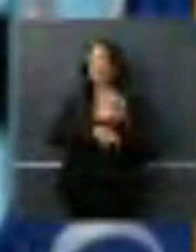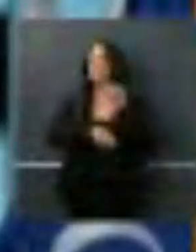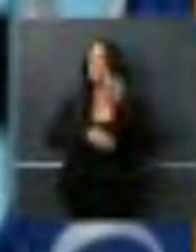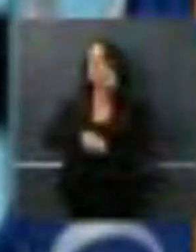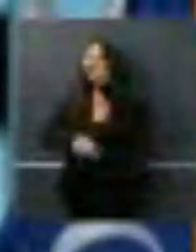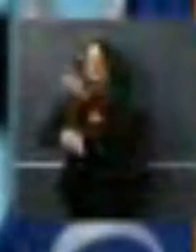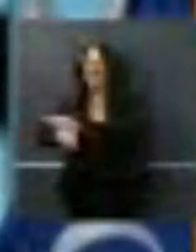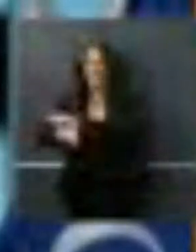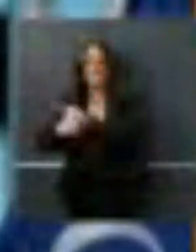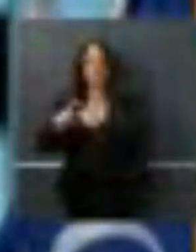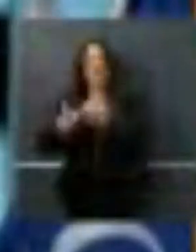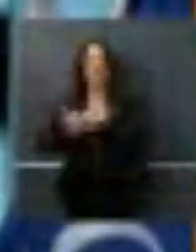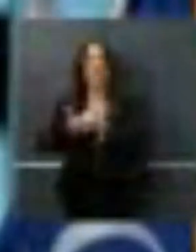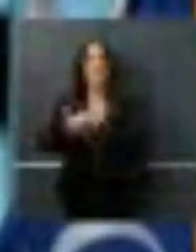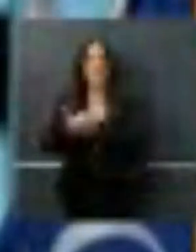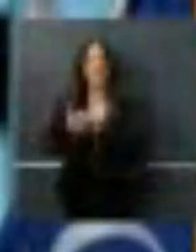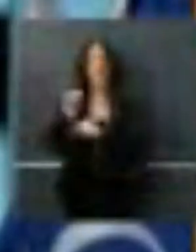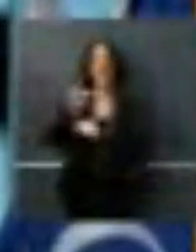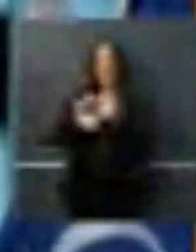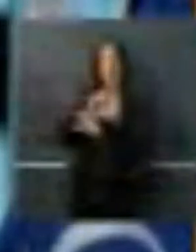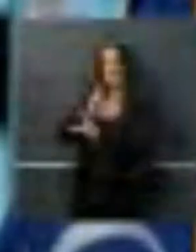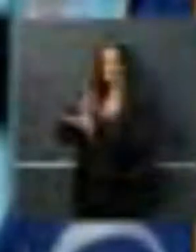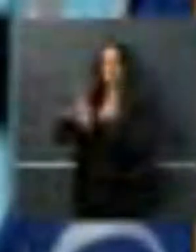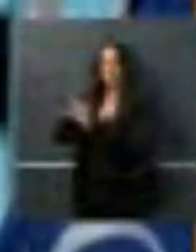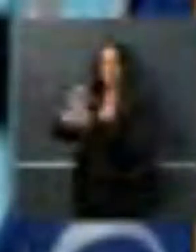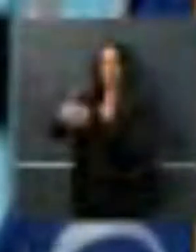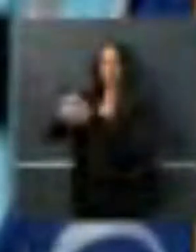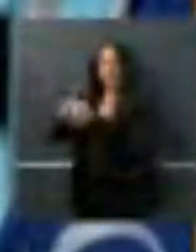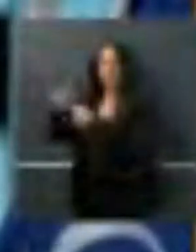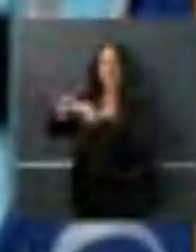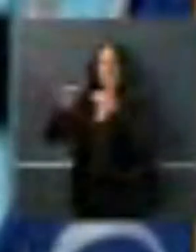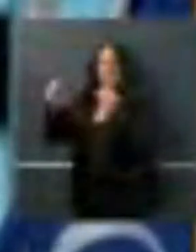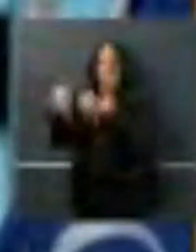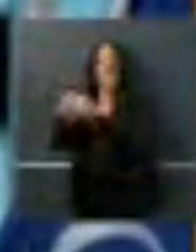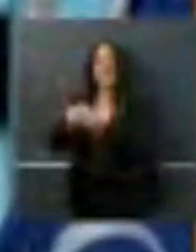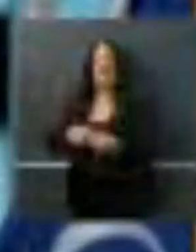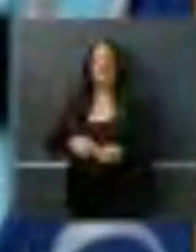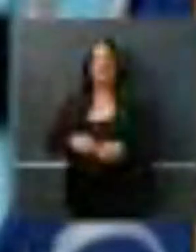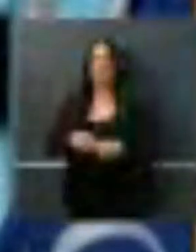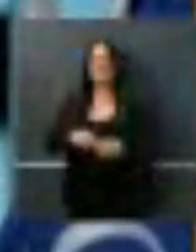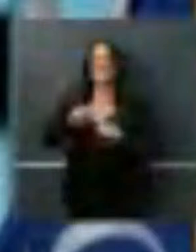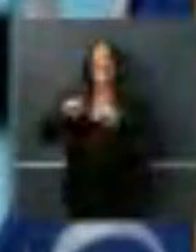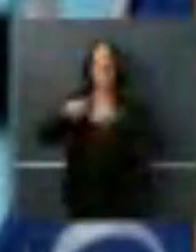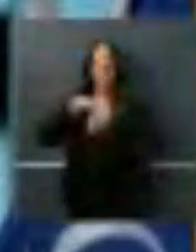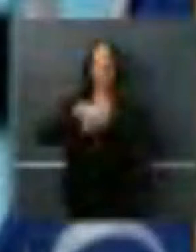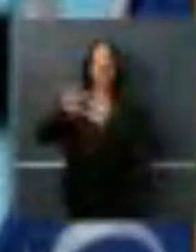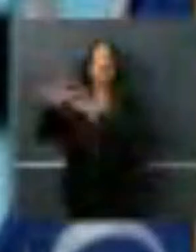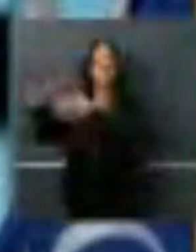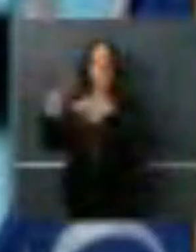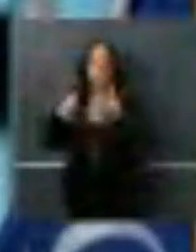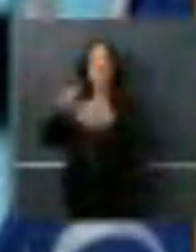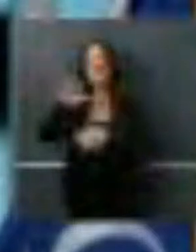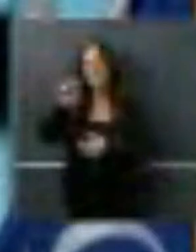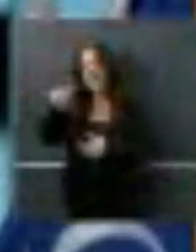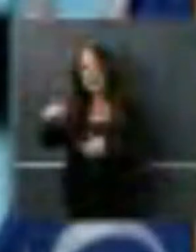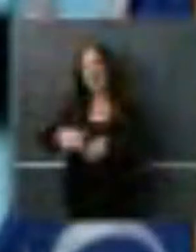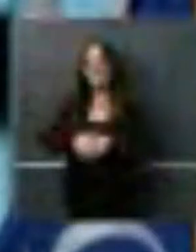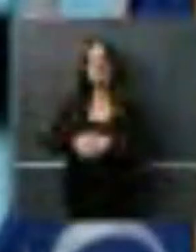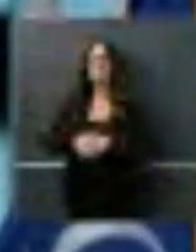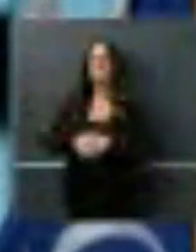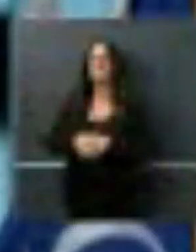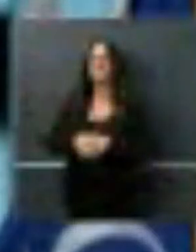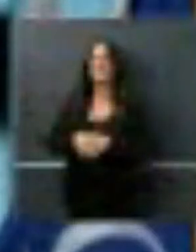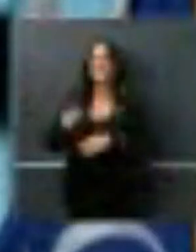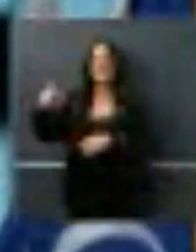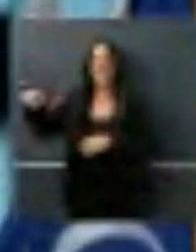physician groups from the CMA to Vituity, a group that organizes physicians. They're joining these